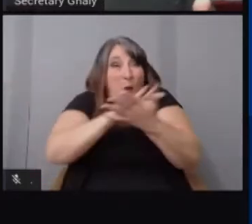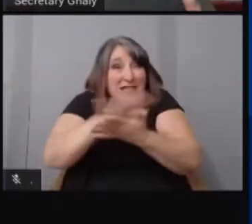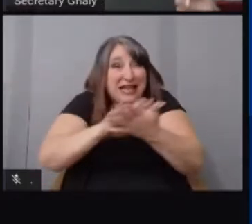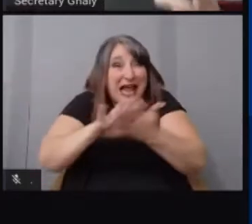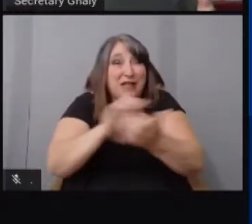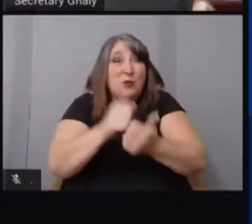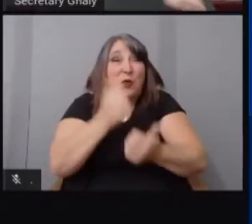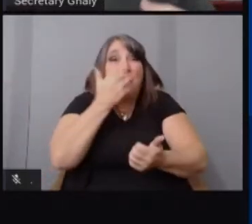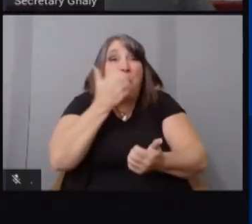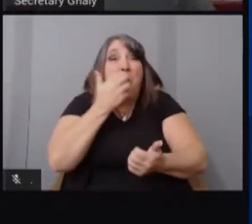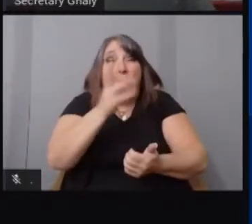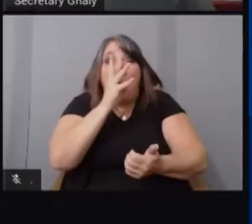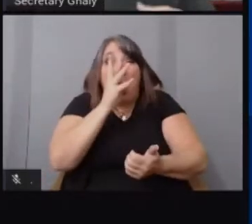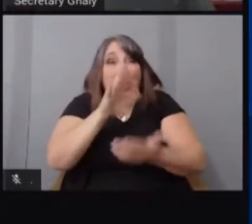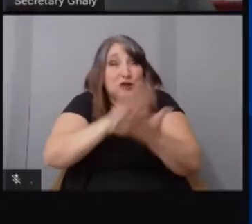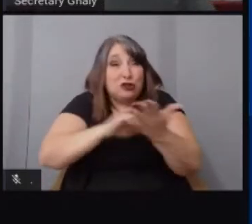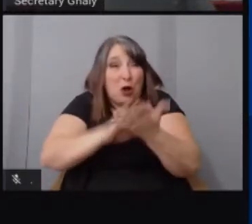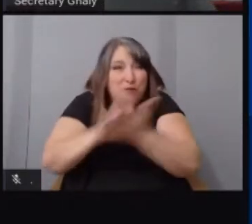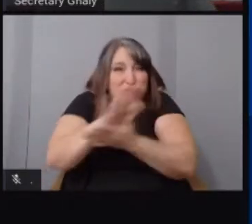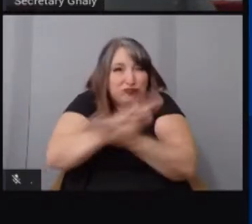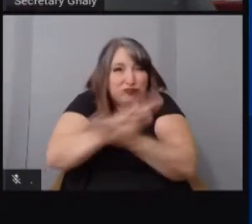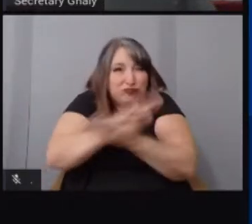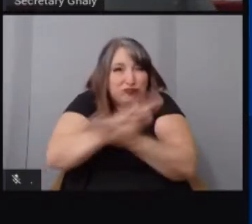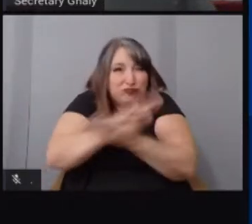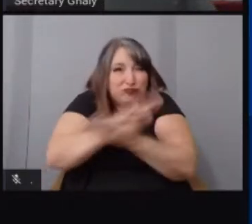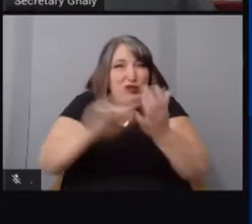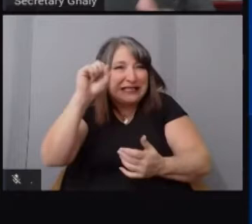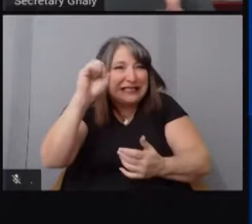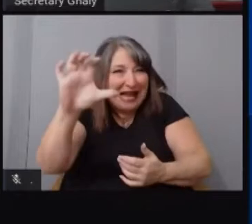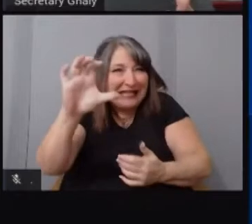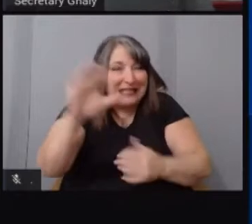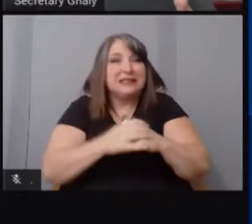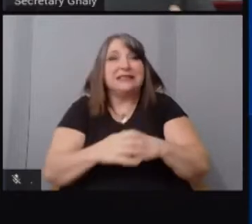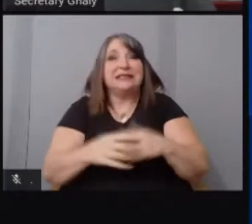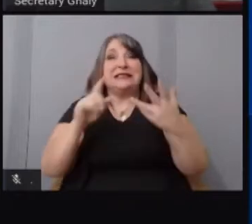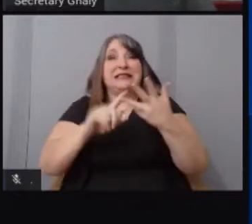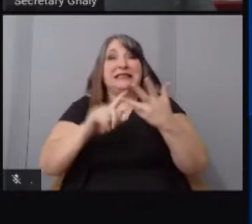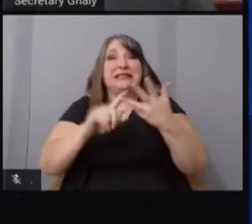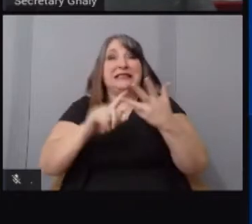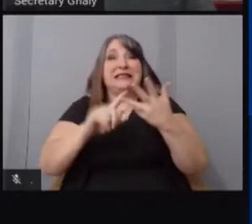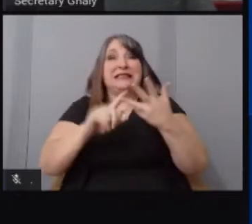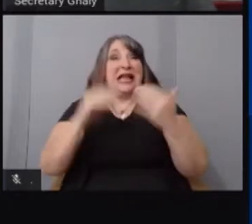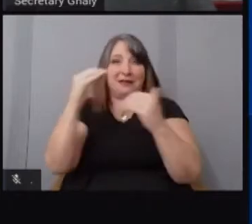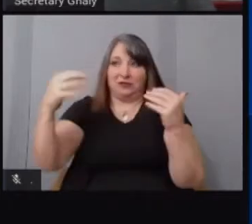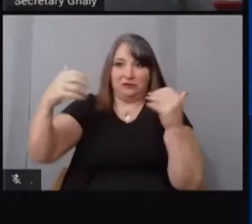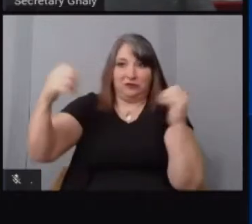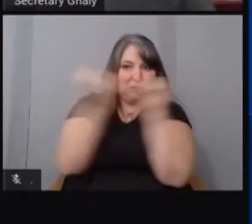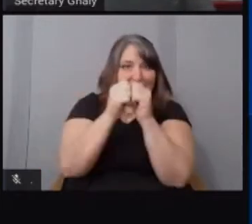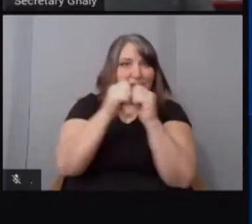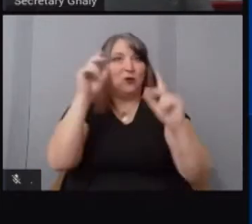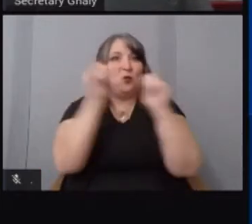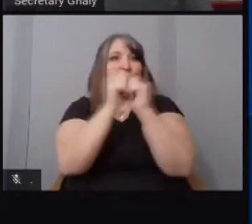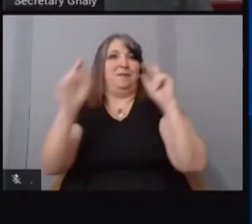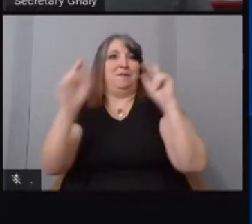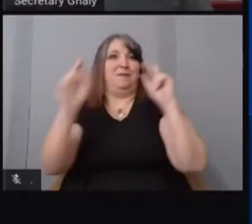added step, minimize mixing as much as you can, stay home when you're sick, and if you haven't already, get your flu shot.